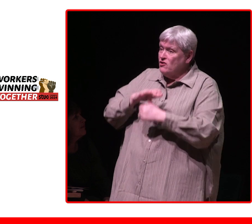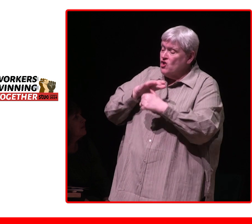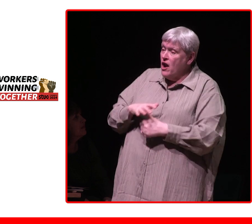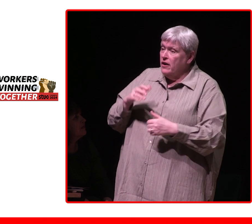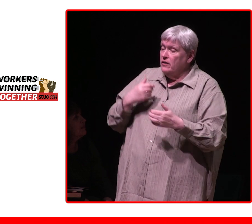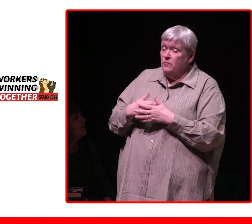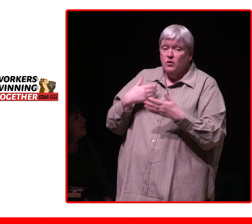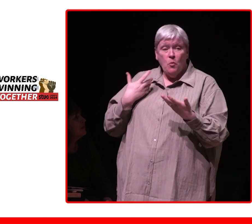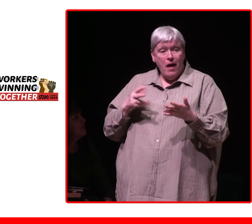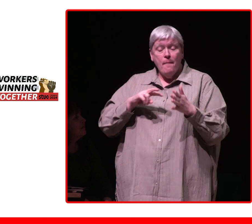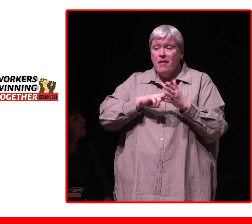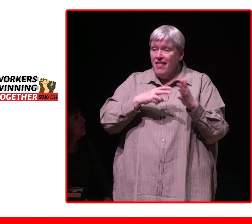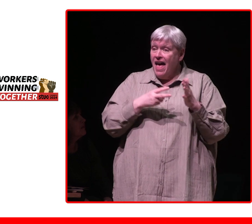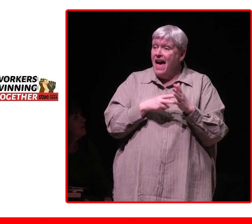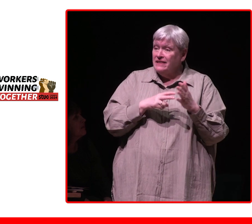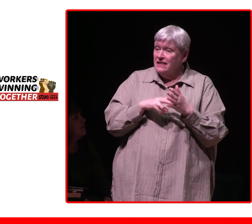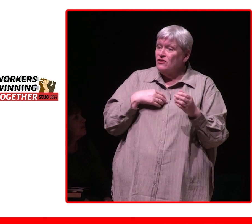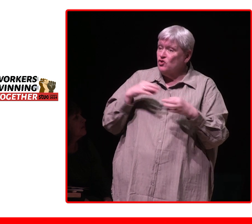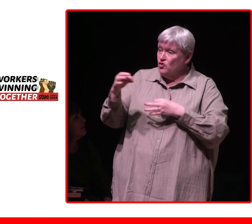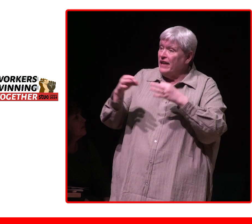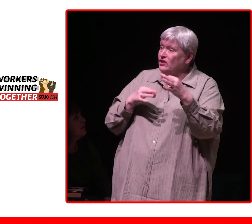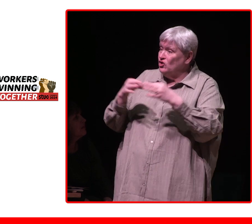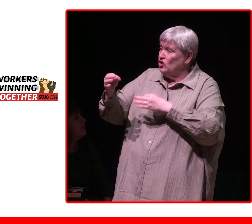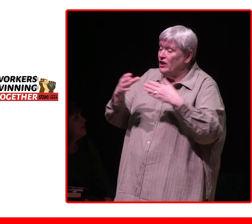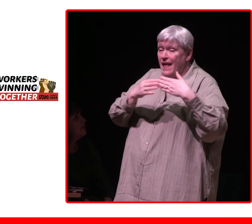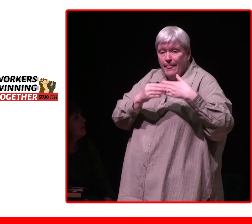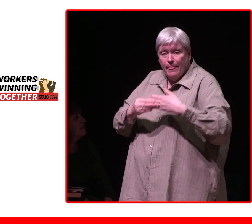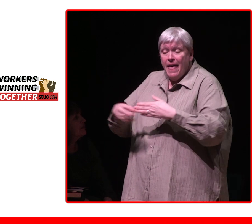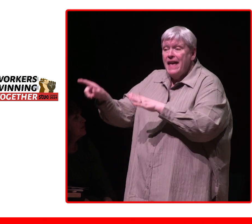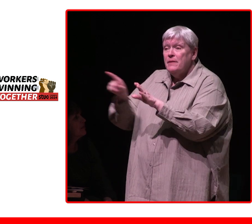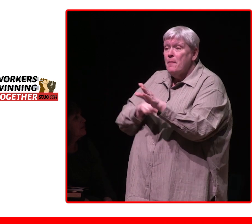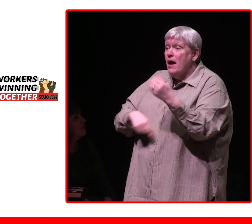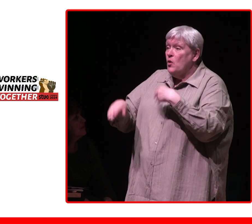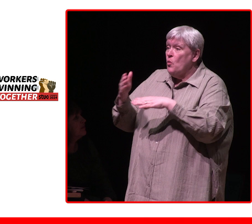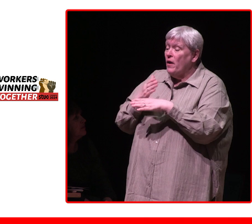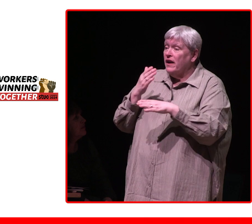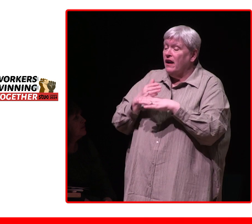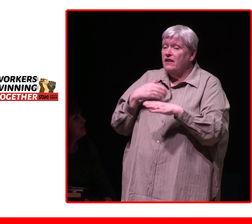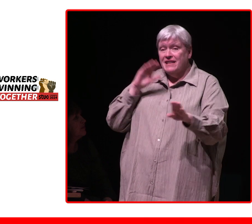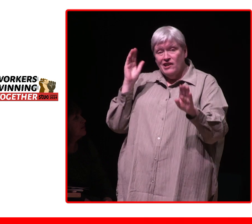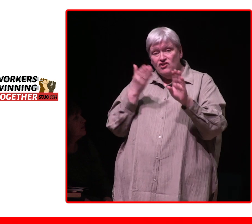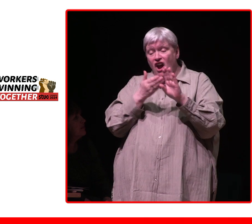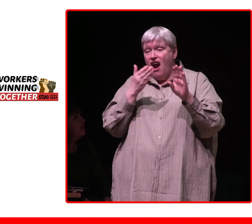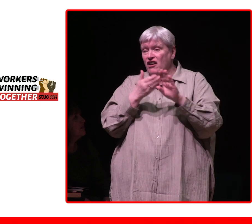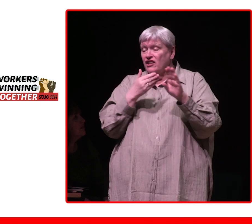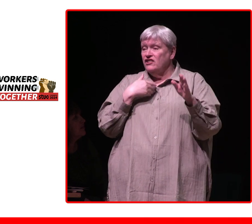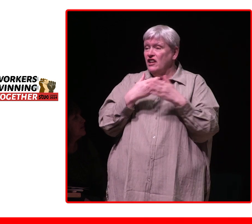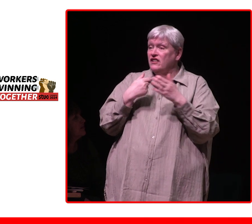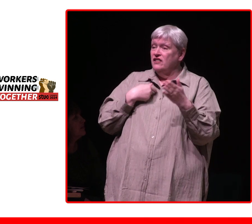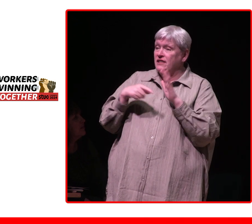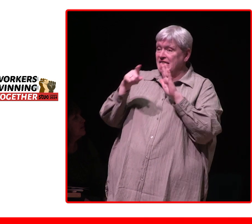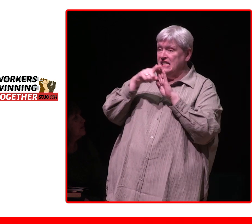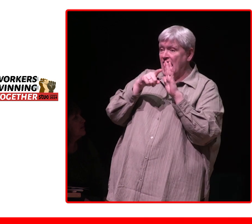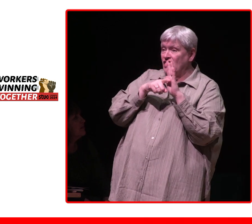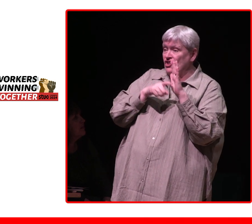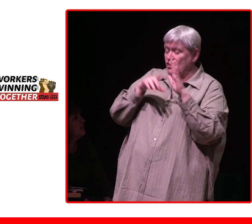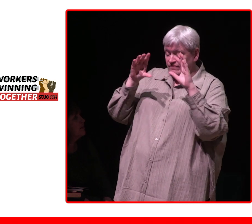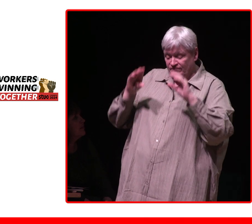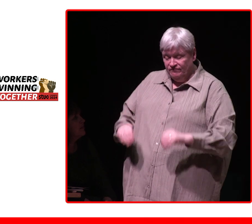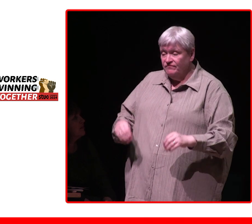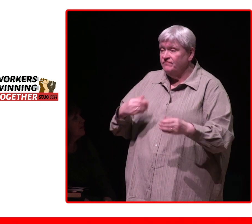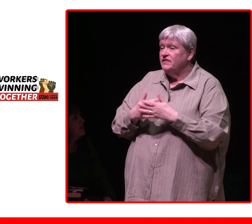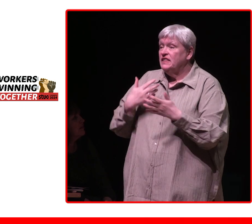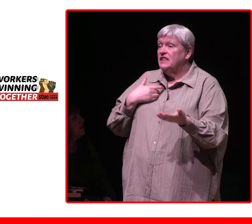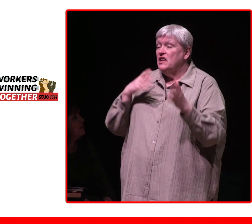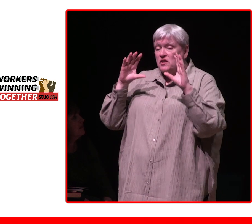BDS strategy, led by workers, with targeted boycott, sanctions and divestment designed to have